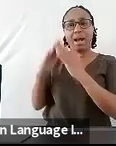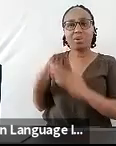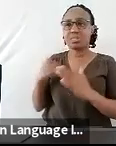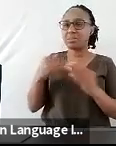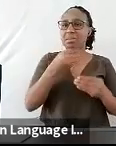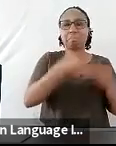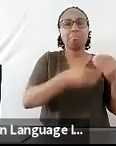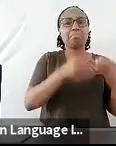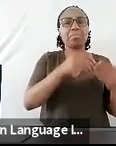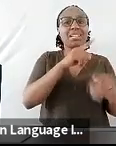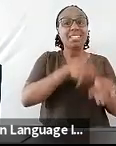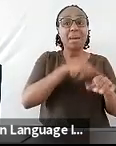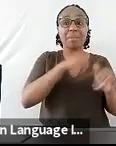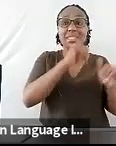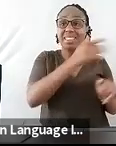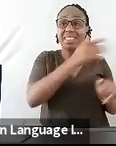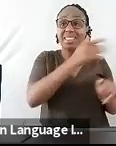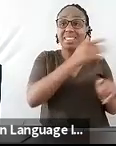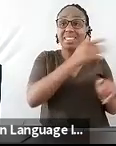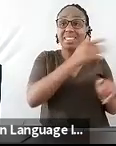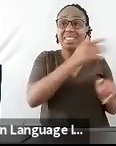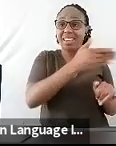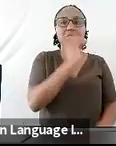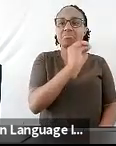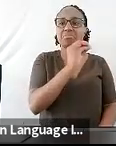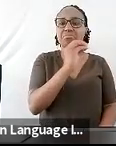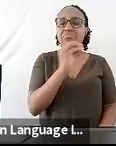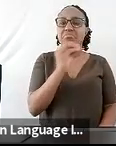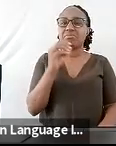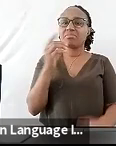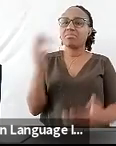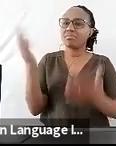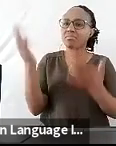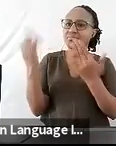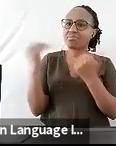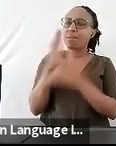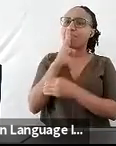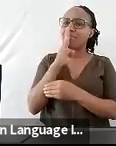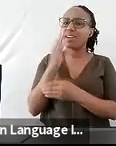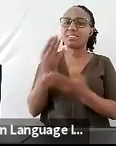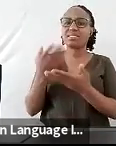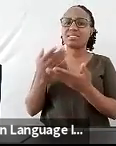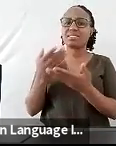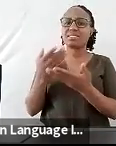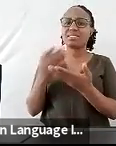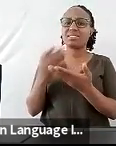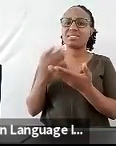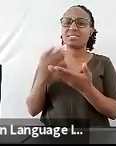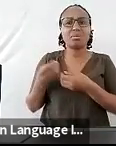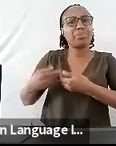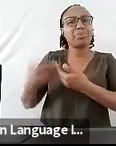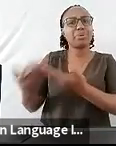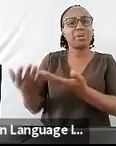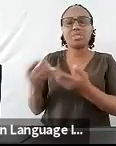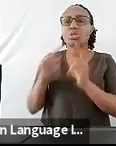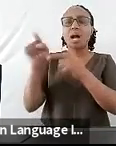any food. It's like, no, you have to come and have breakfast with us. No, she's having breakfast with us. She'll come to your house tomorrow. And I was like, okay, wait, you guys